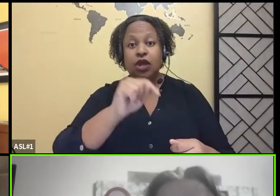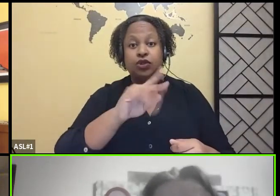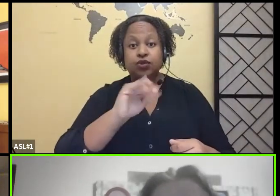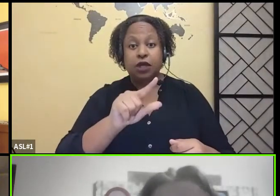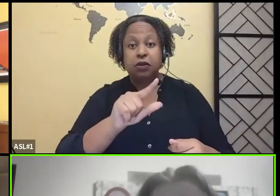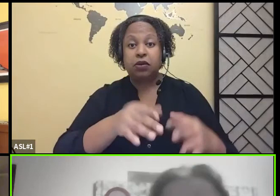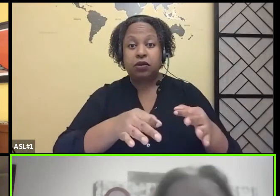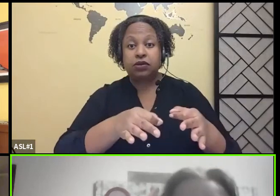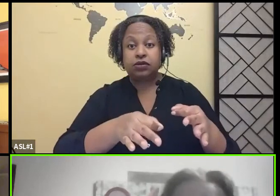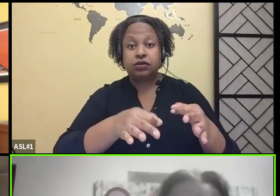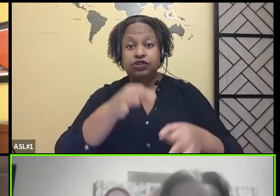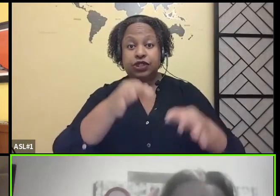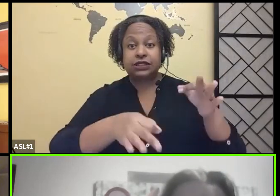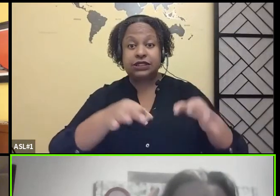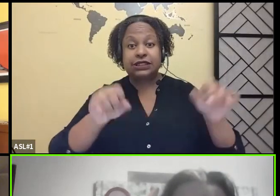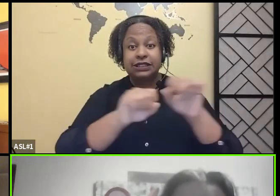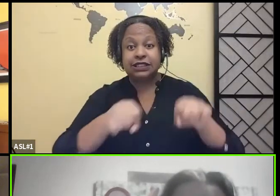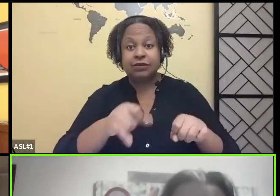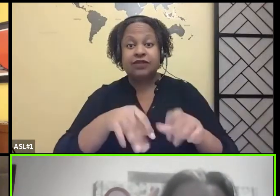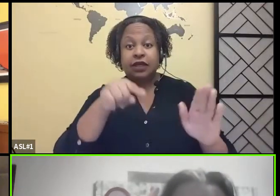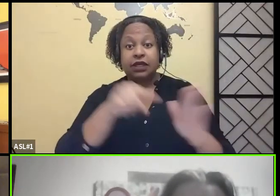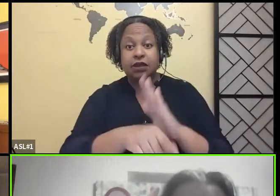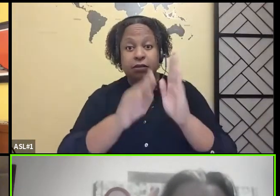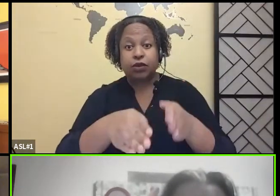person, you got to feed that family.